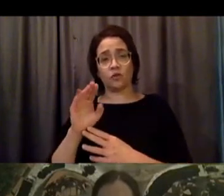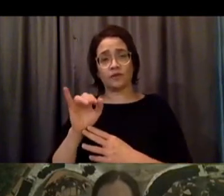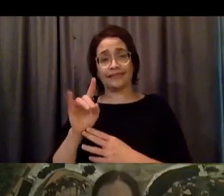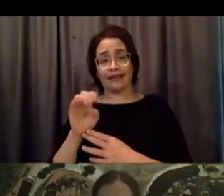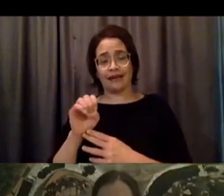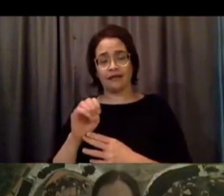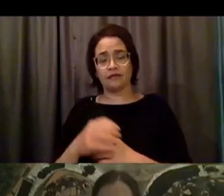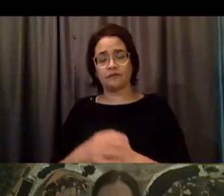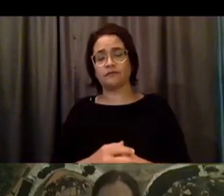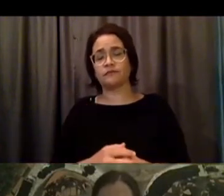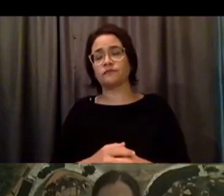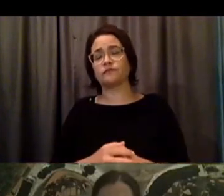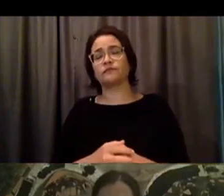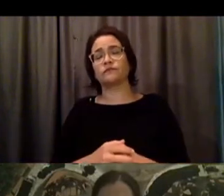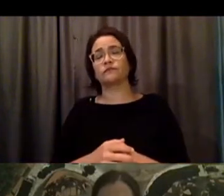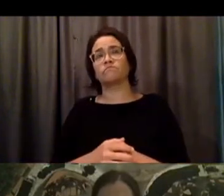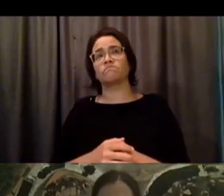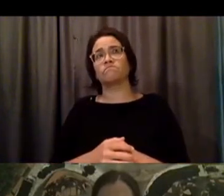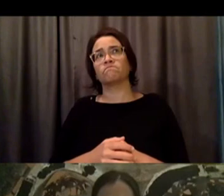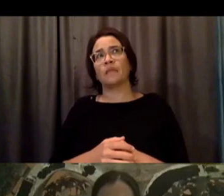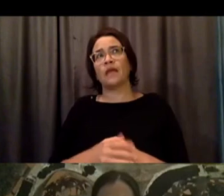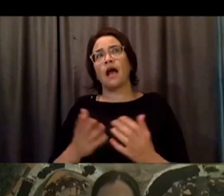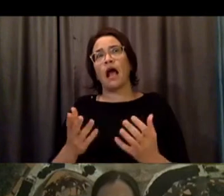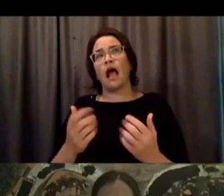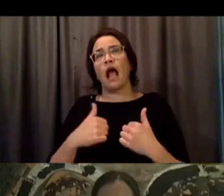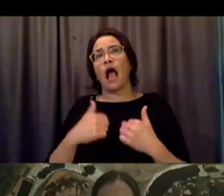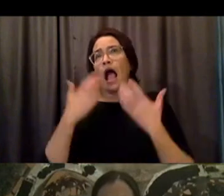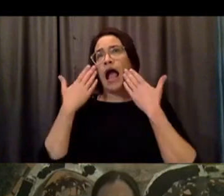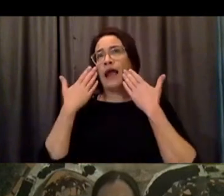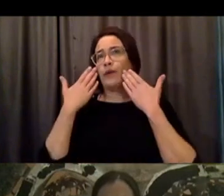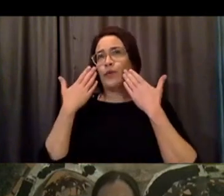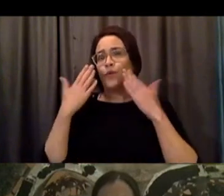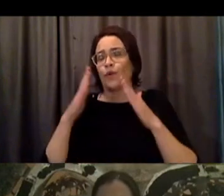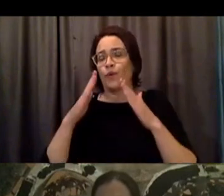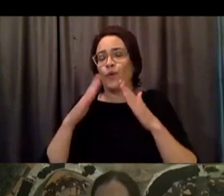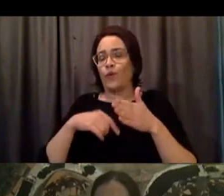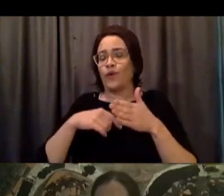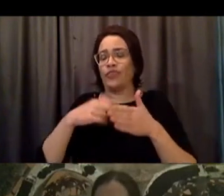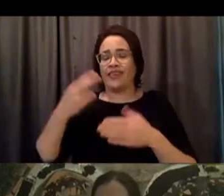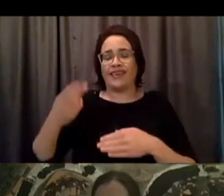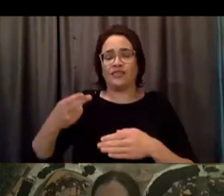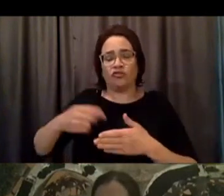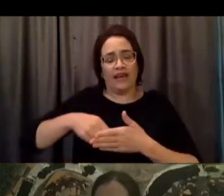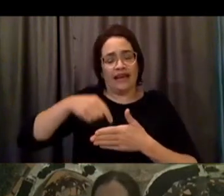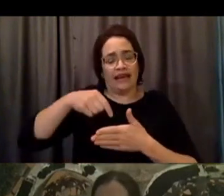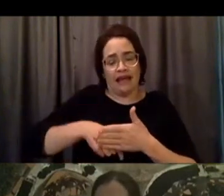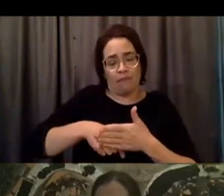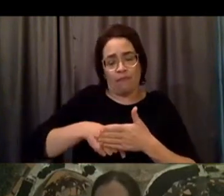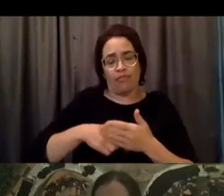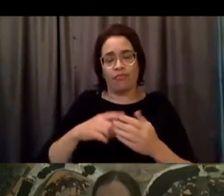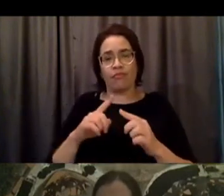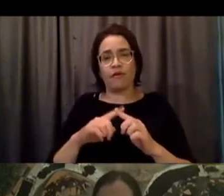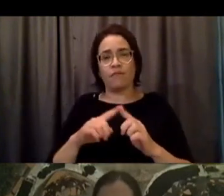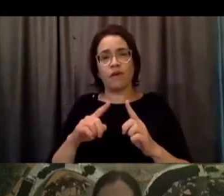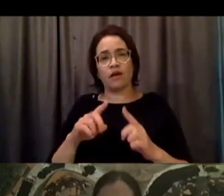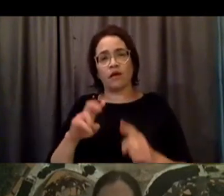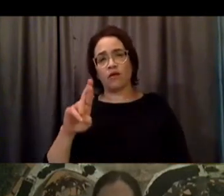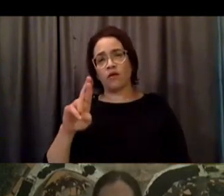the, the history in much detail, but I, my understanding is that, for example, Raphael